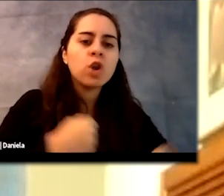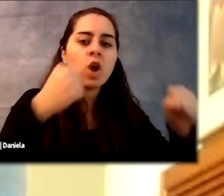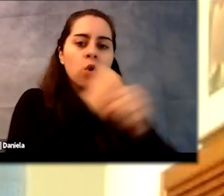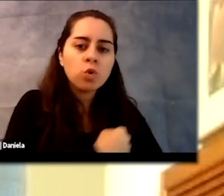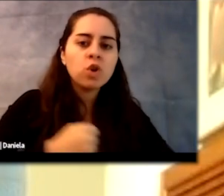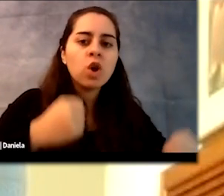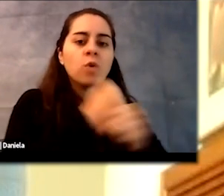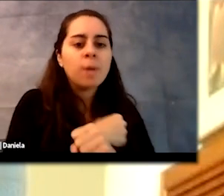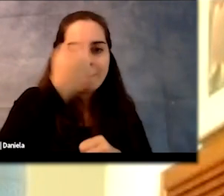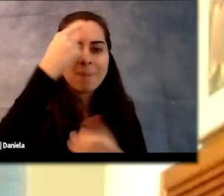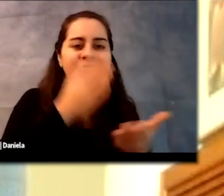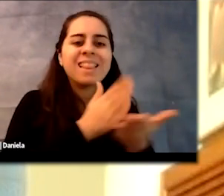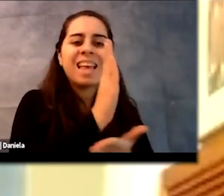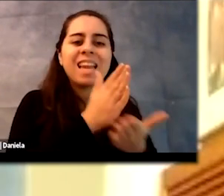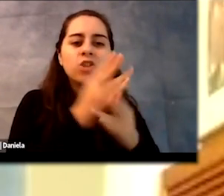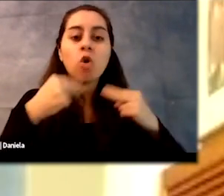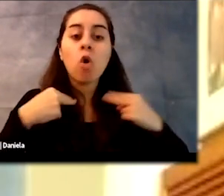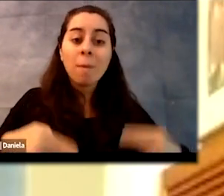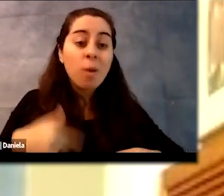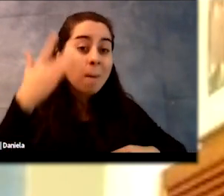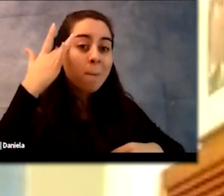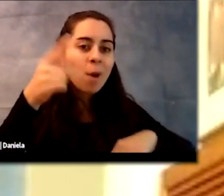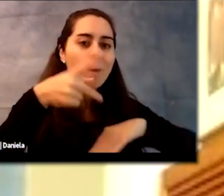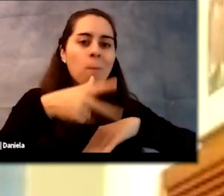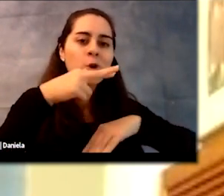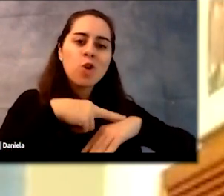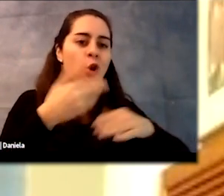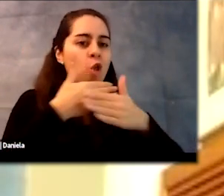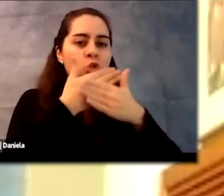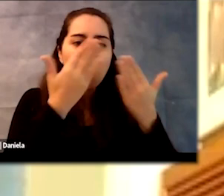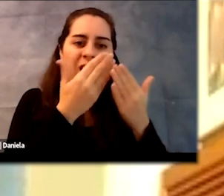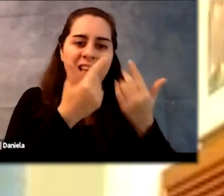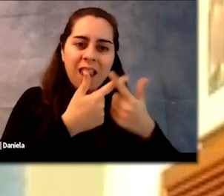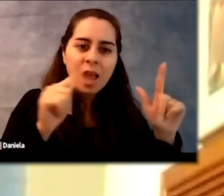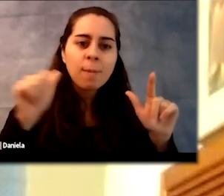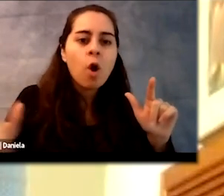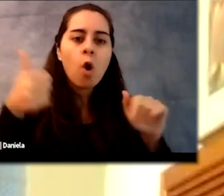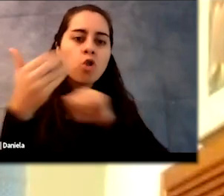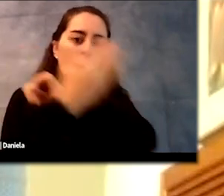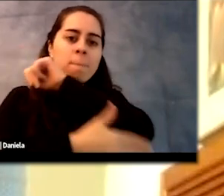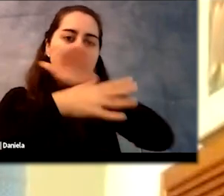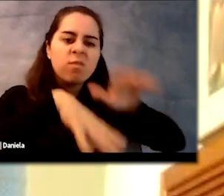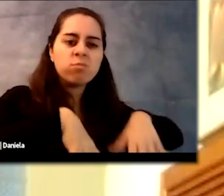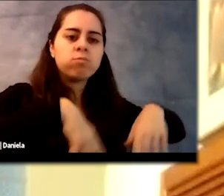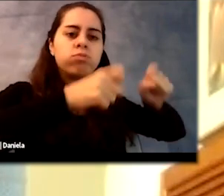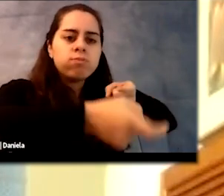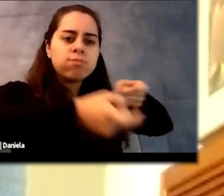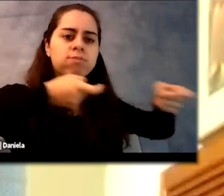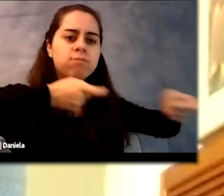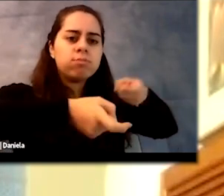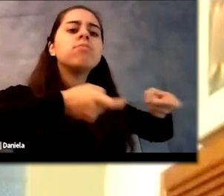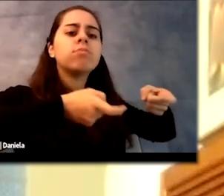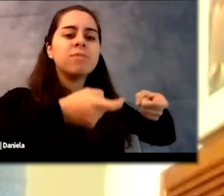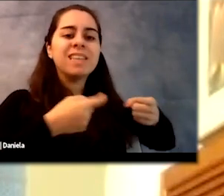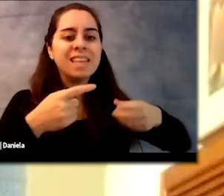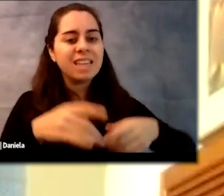is dominated by another nation. This goes beyond civil rights to the human rights of a nation to its